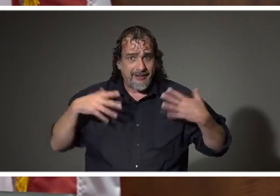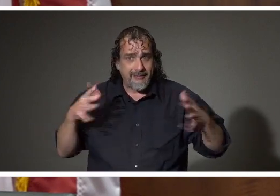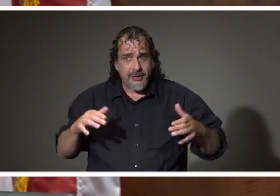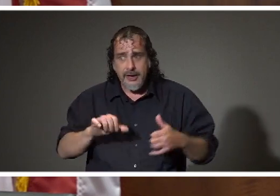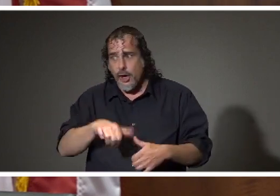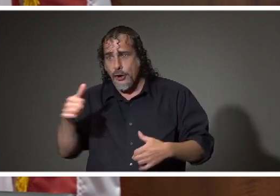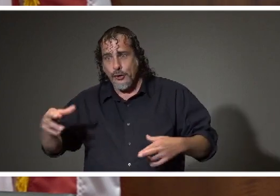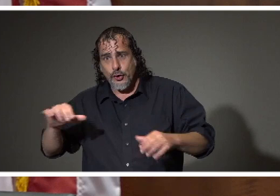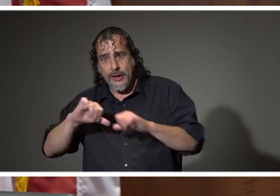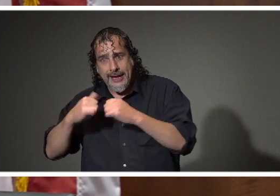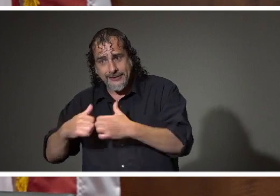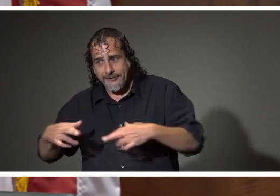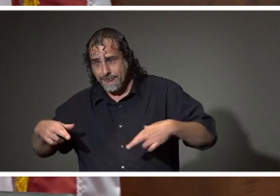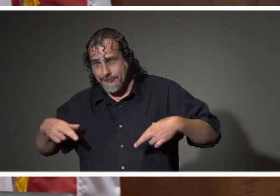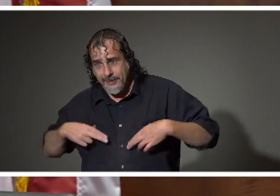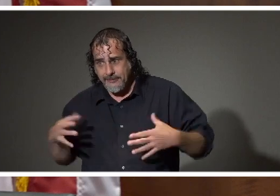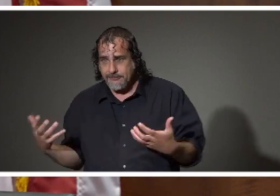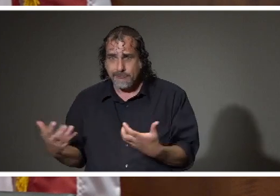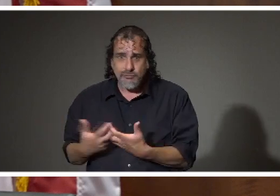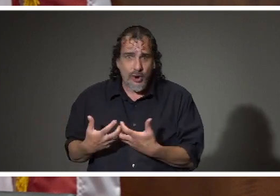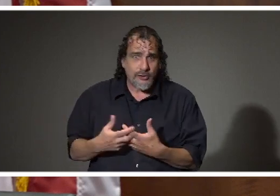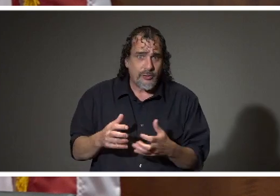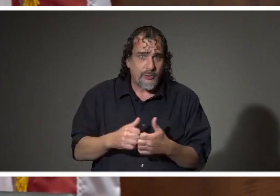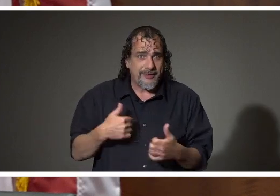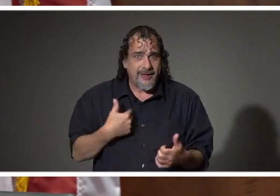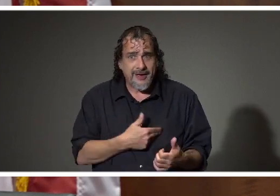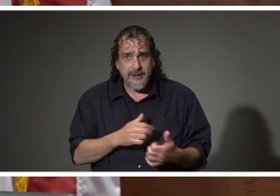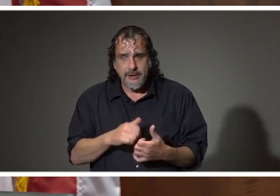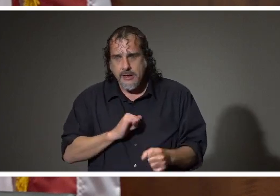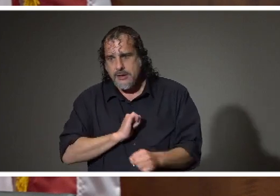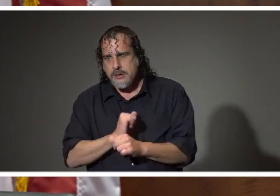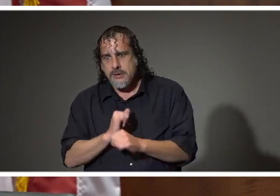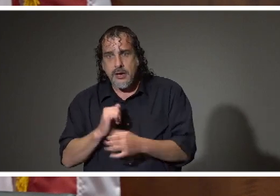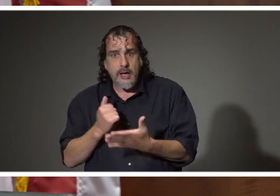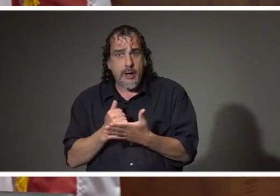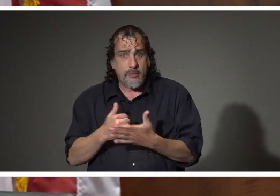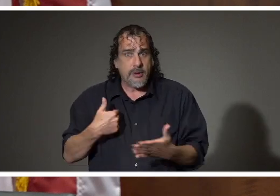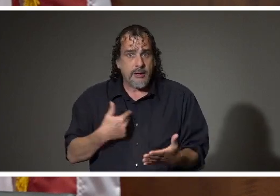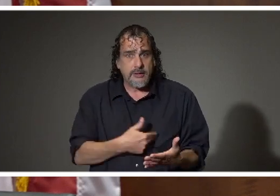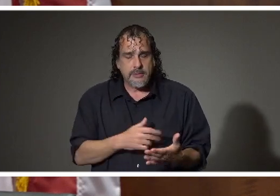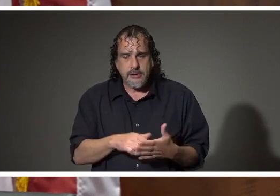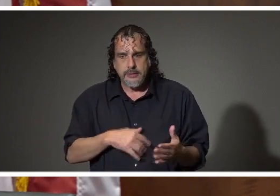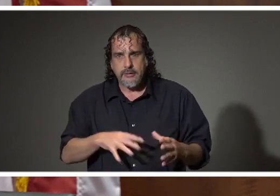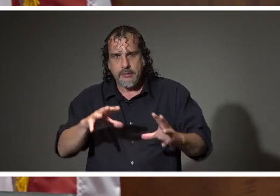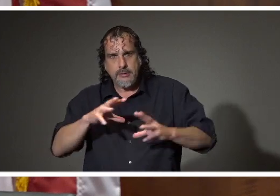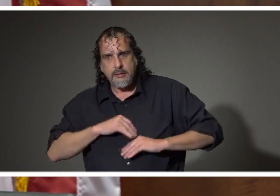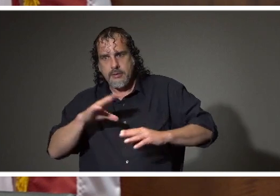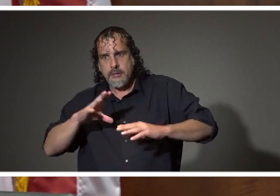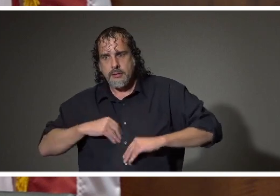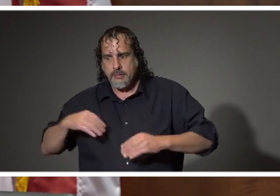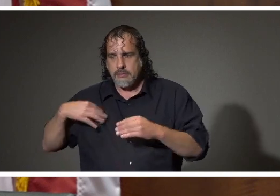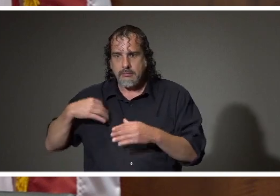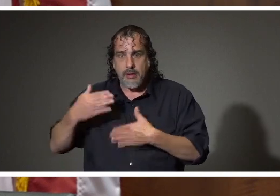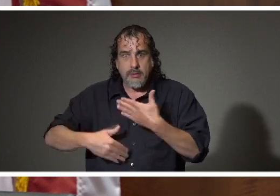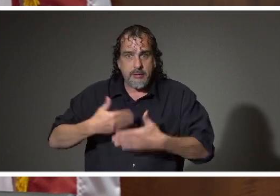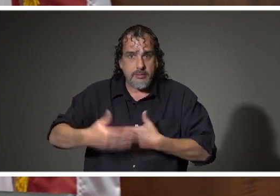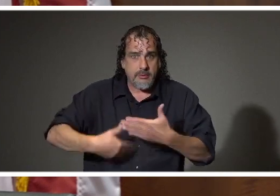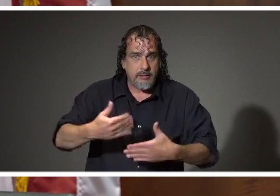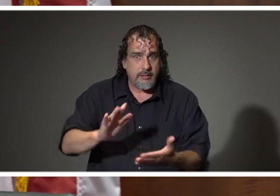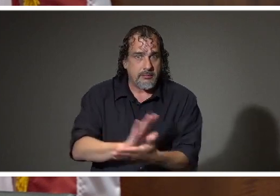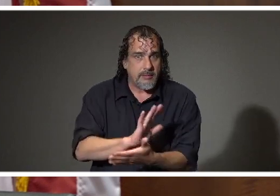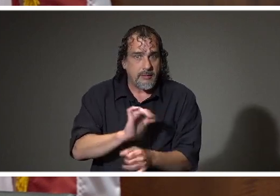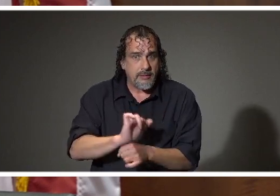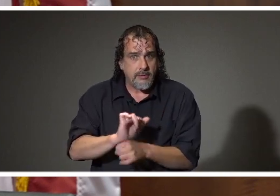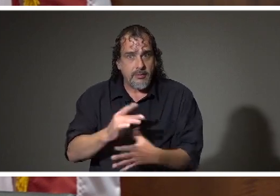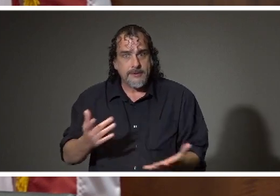other agencies, our partners that are all helping on different teams, not only to help take claims, but to